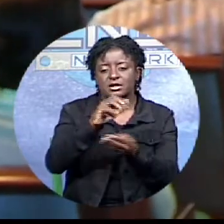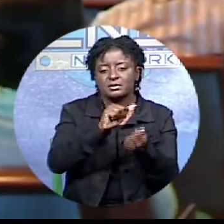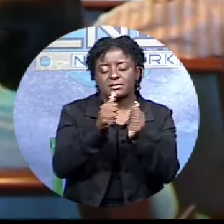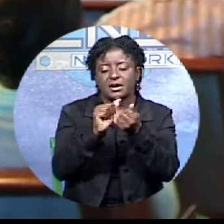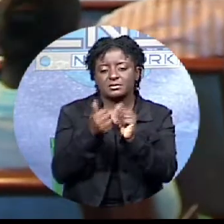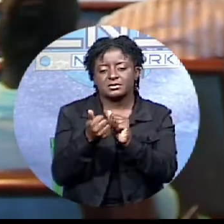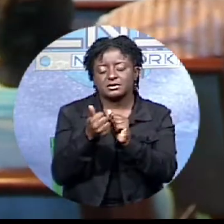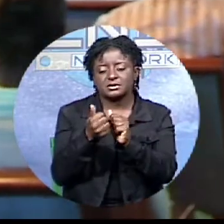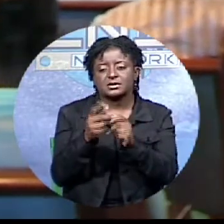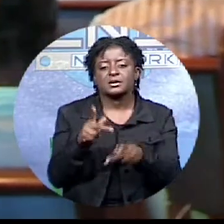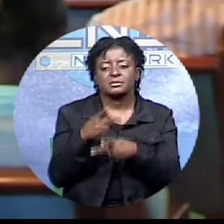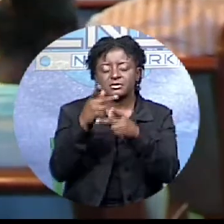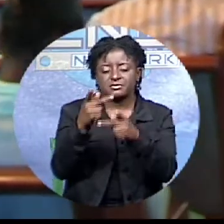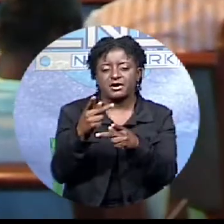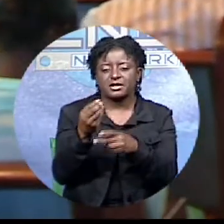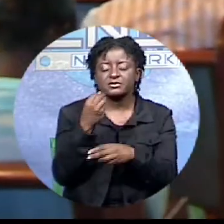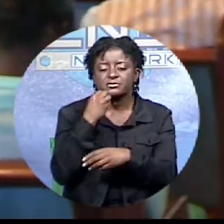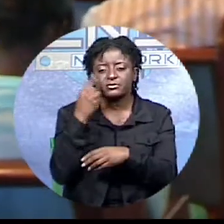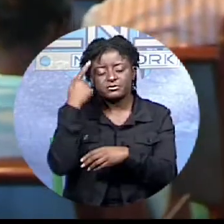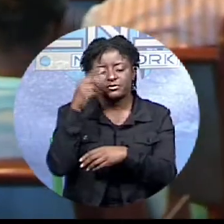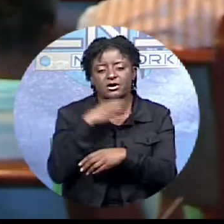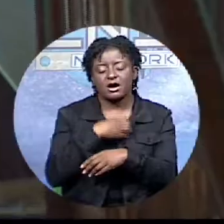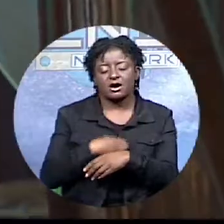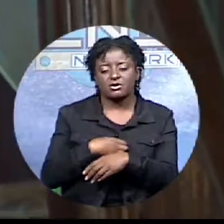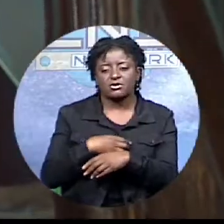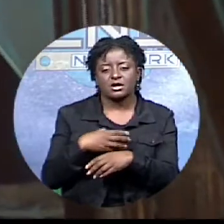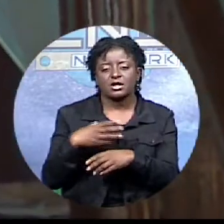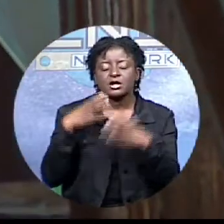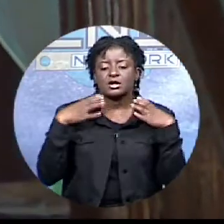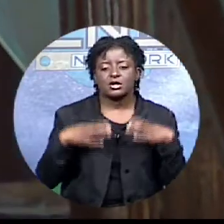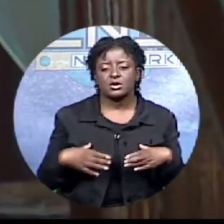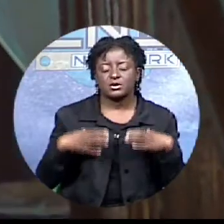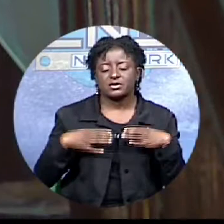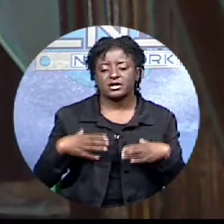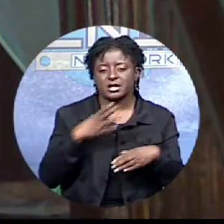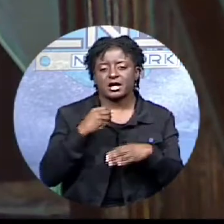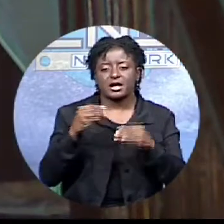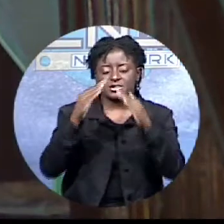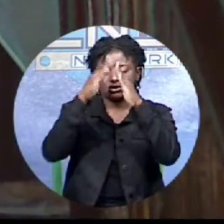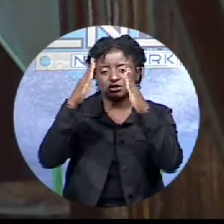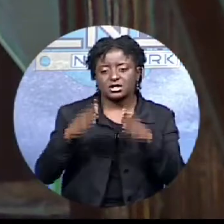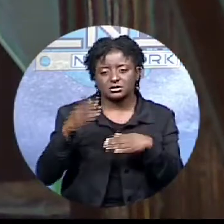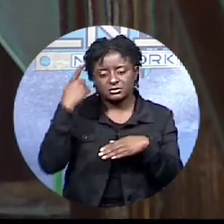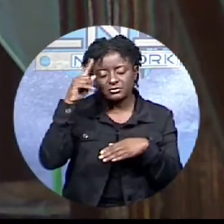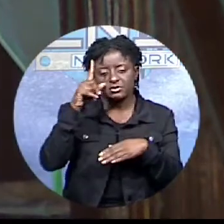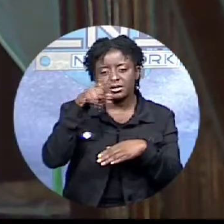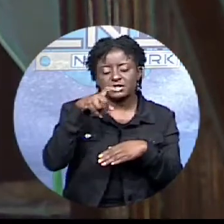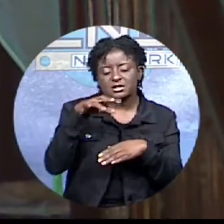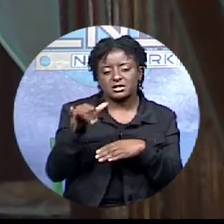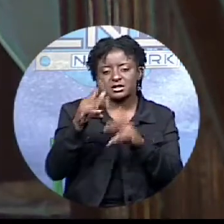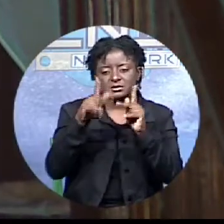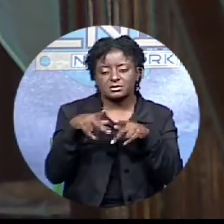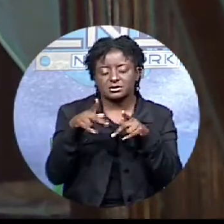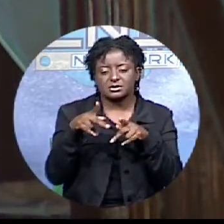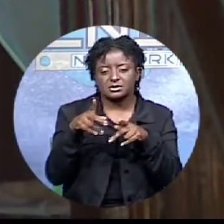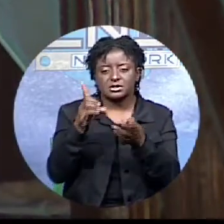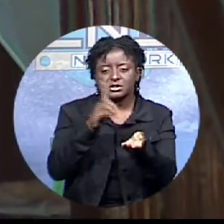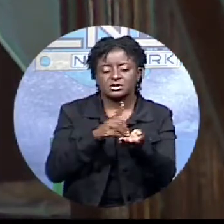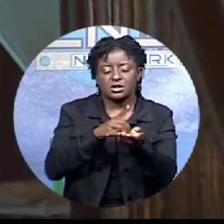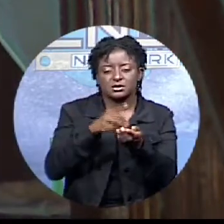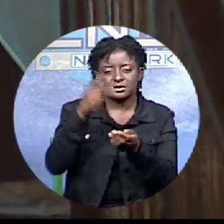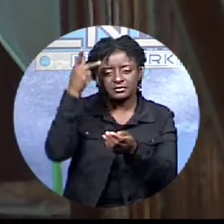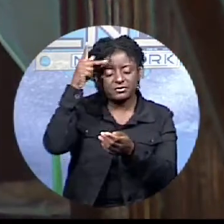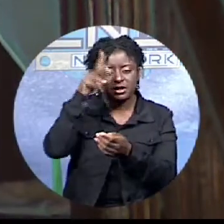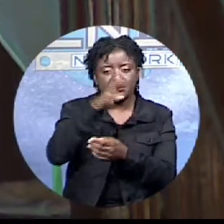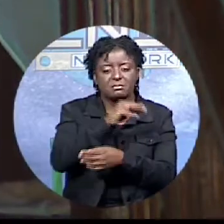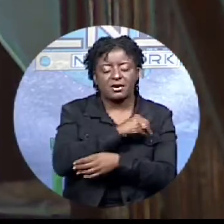providing food for the hungry, as well as clothing and shelter for the needy. Senior Pastor Reverend Dr. Philip McPhee leads the flock, and he's proud to